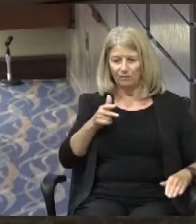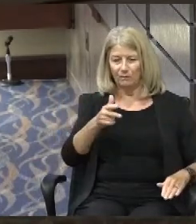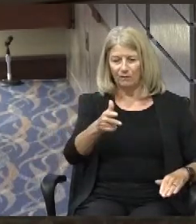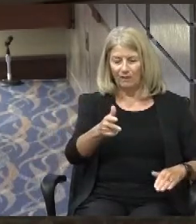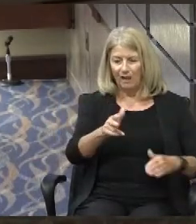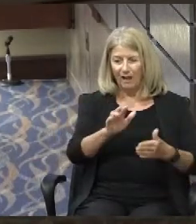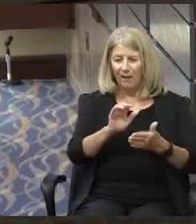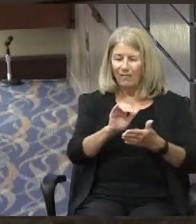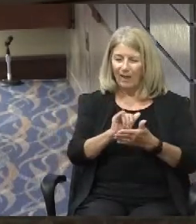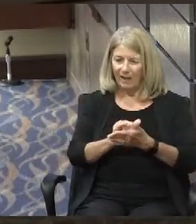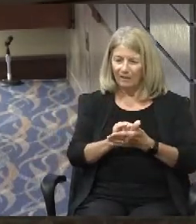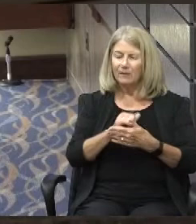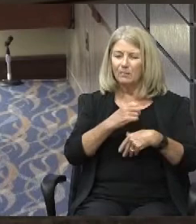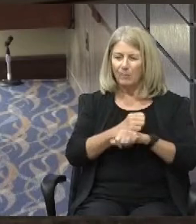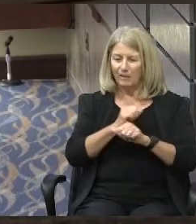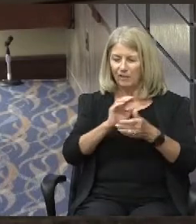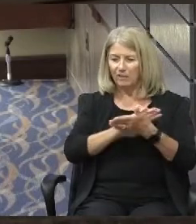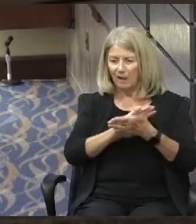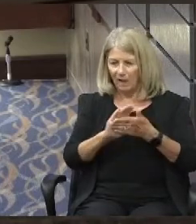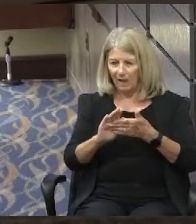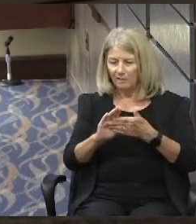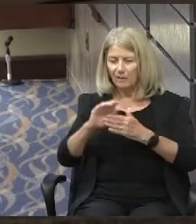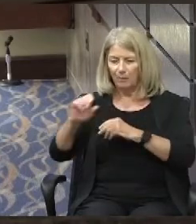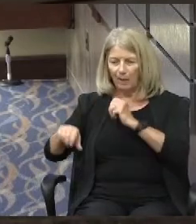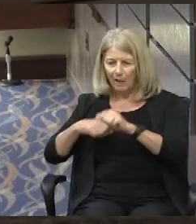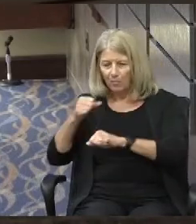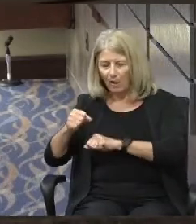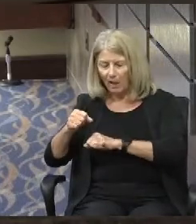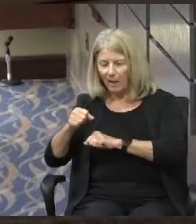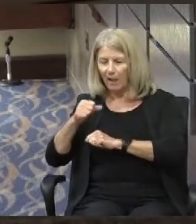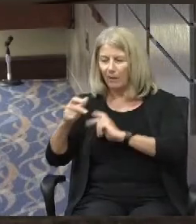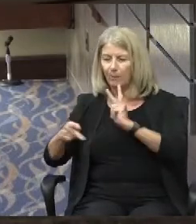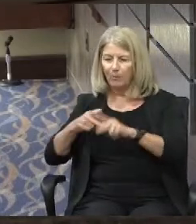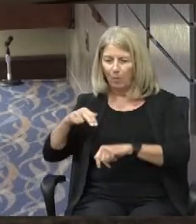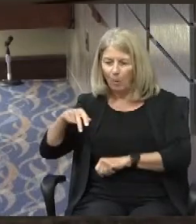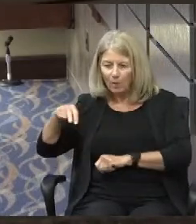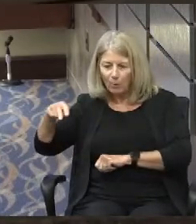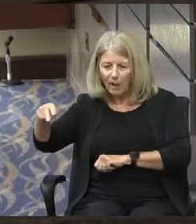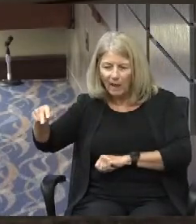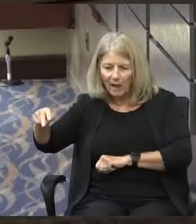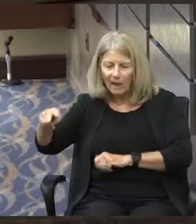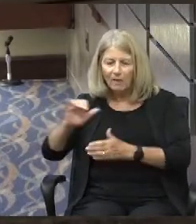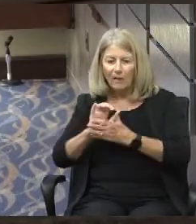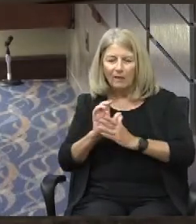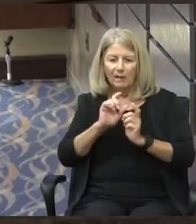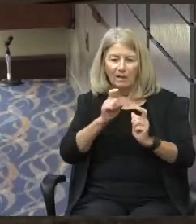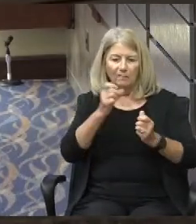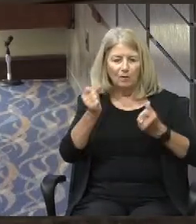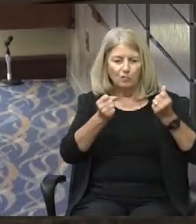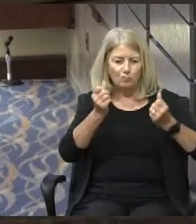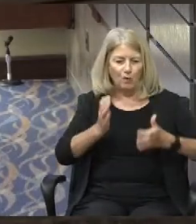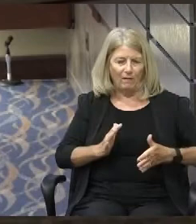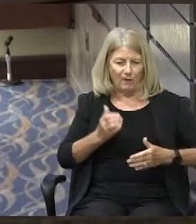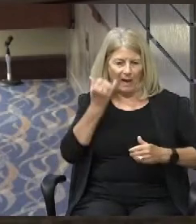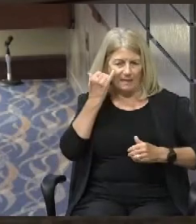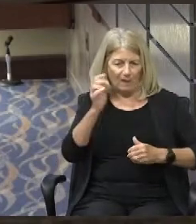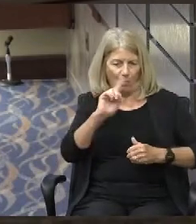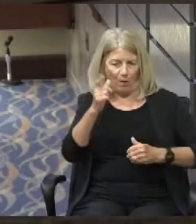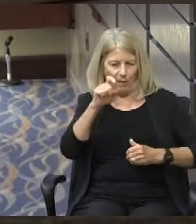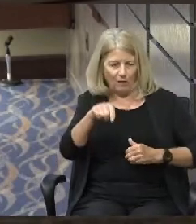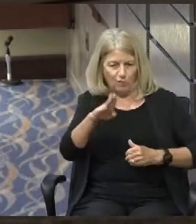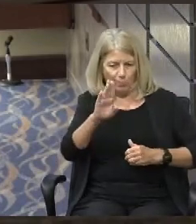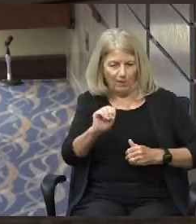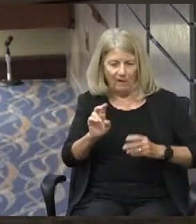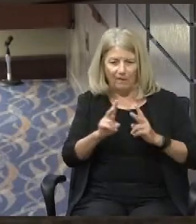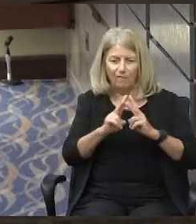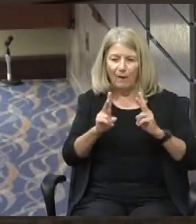lane, a parking lane, a pedestrian lane, and it gives drivers a sense of where they should be in that very wide